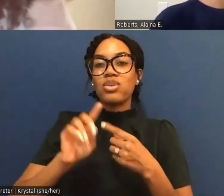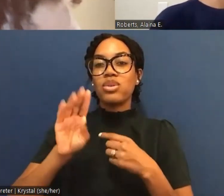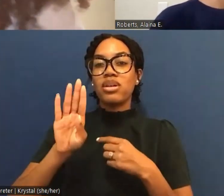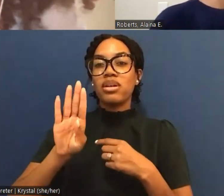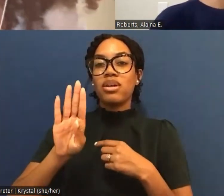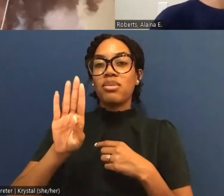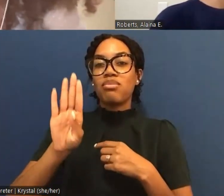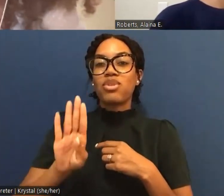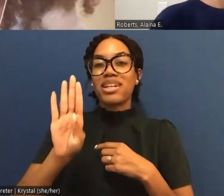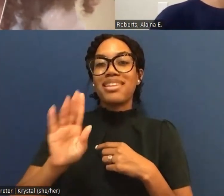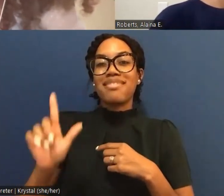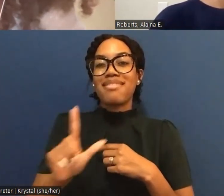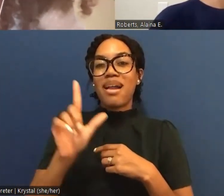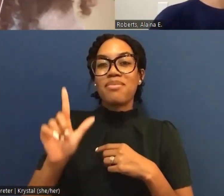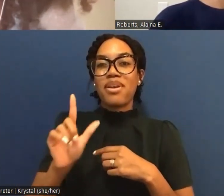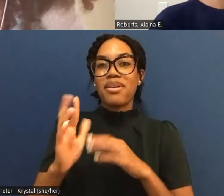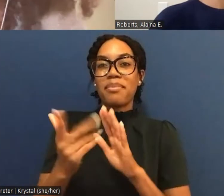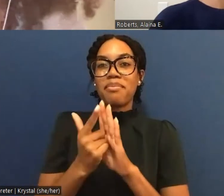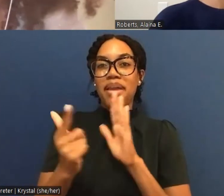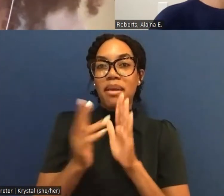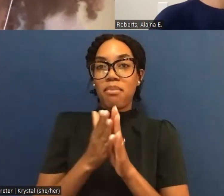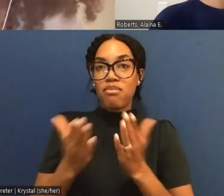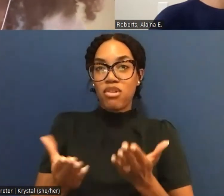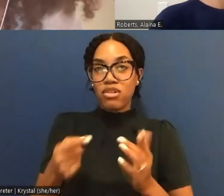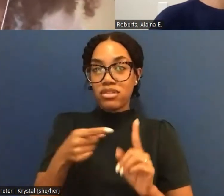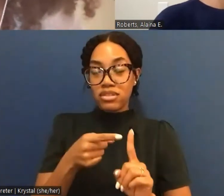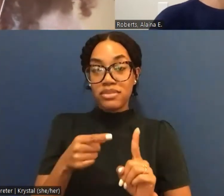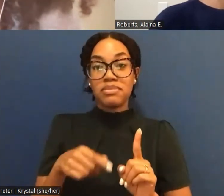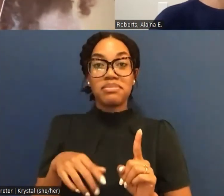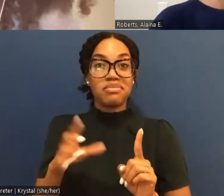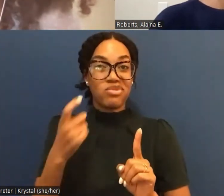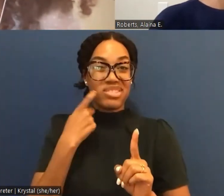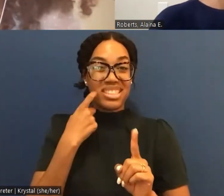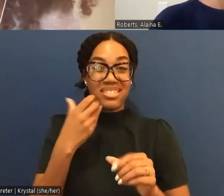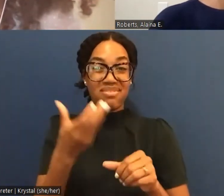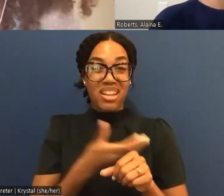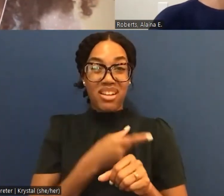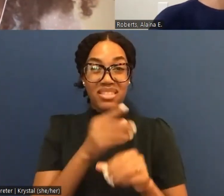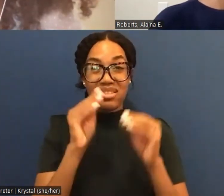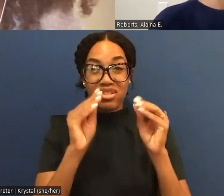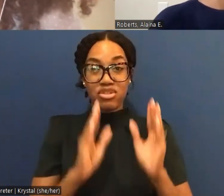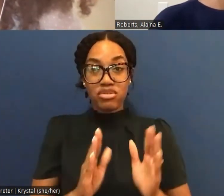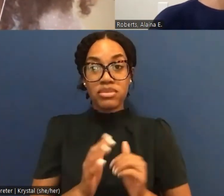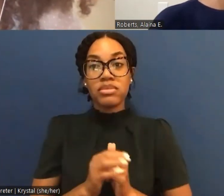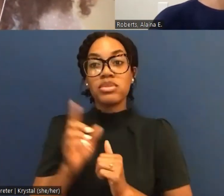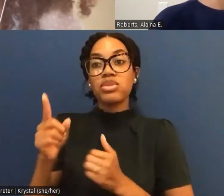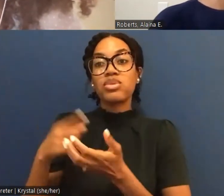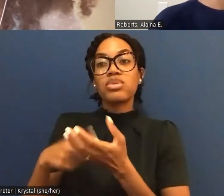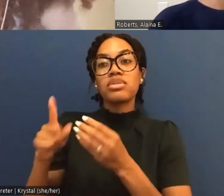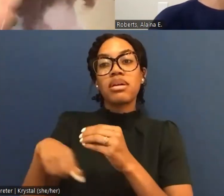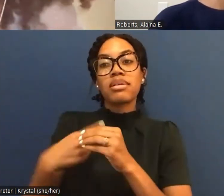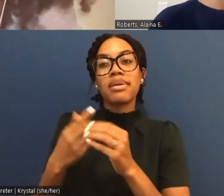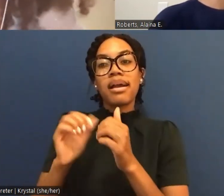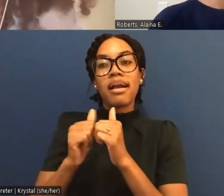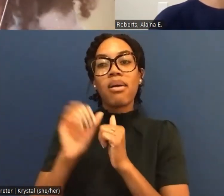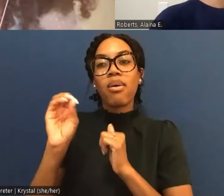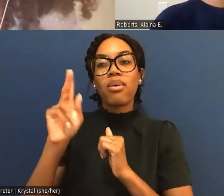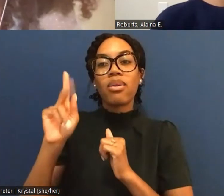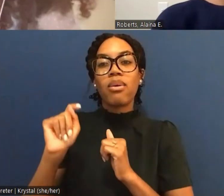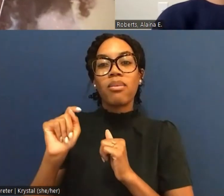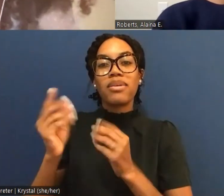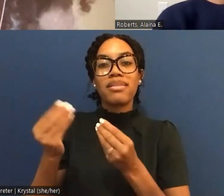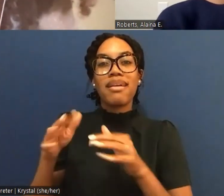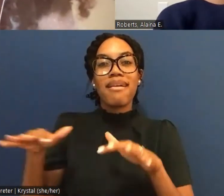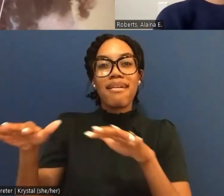book, and Oklahoma land claims from whites, Indians, and people of African descent over many waves of migration. You call it a powder